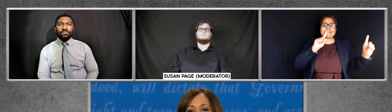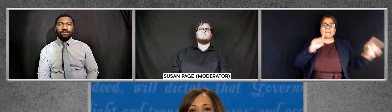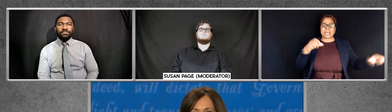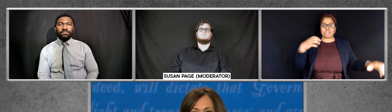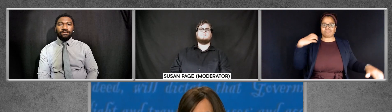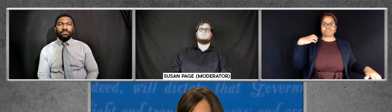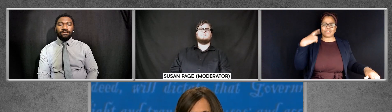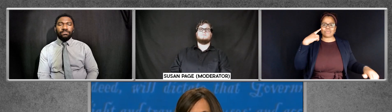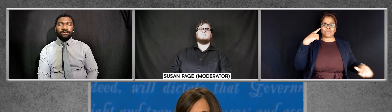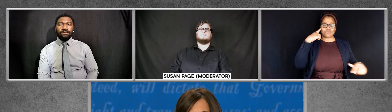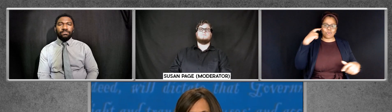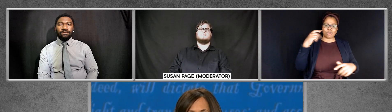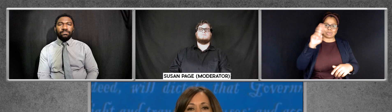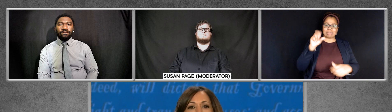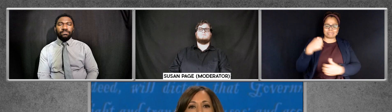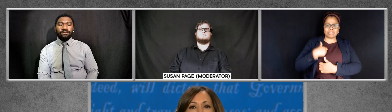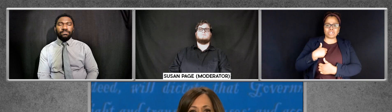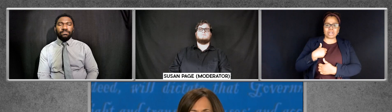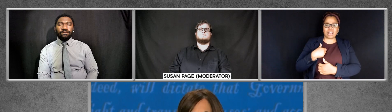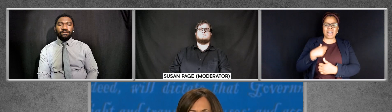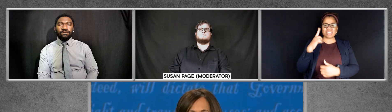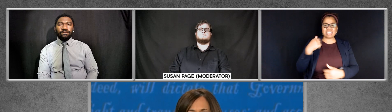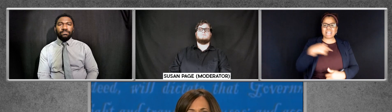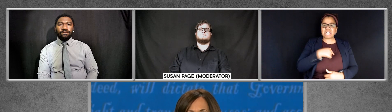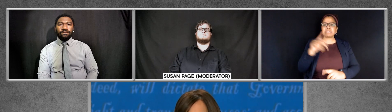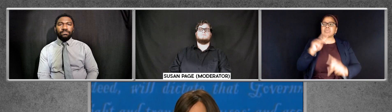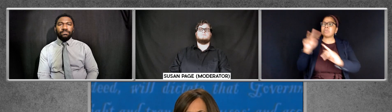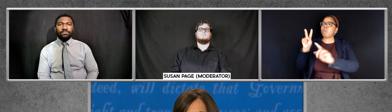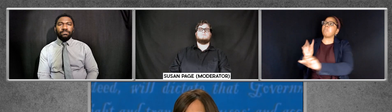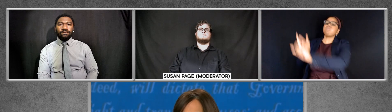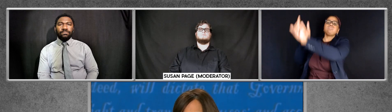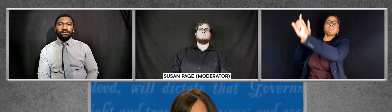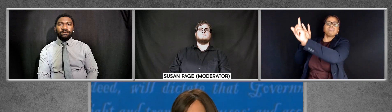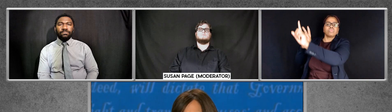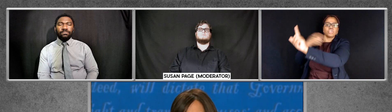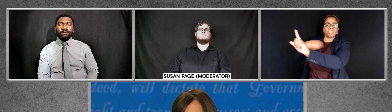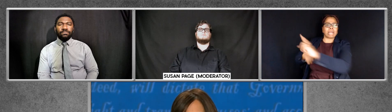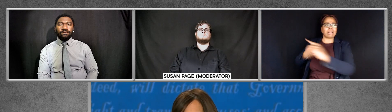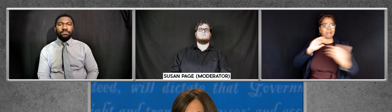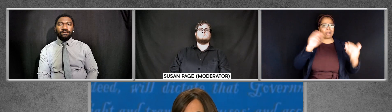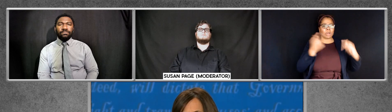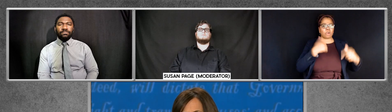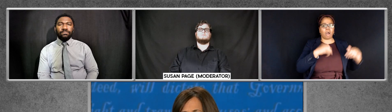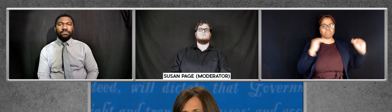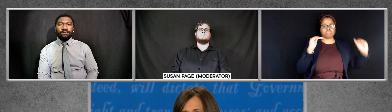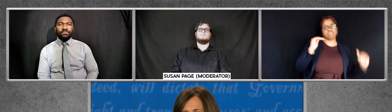we are today because of a failure of leadership by this administration.